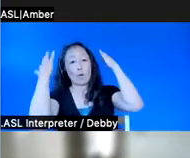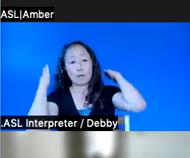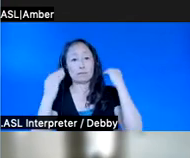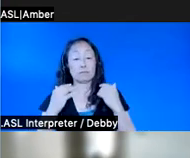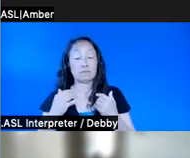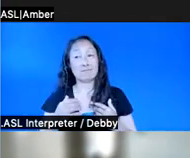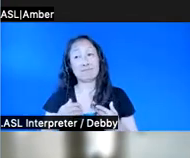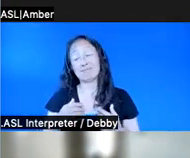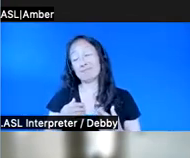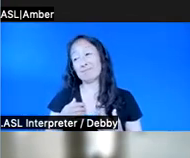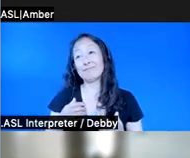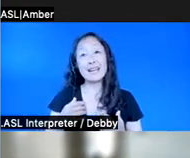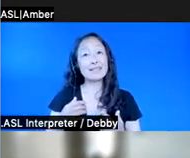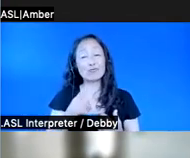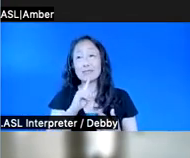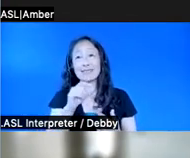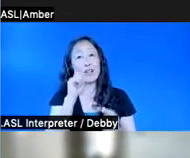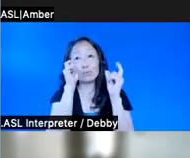go through with all of it.